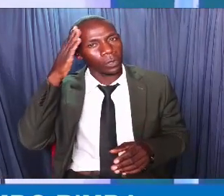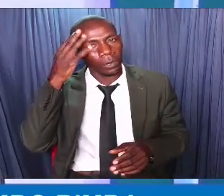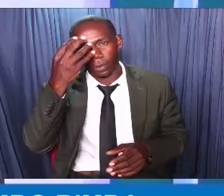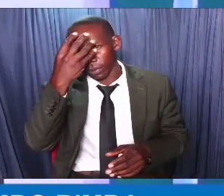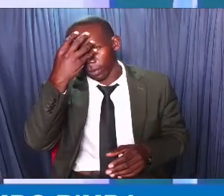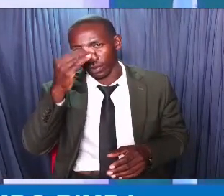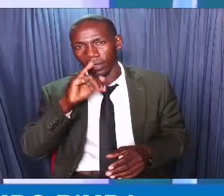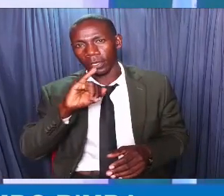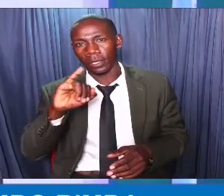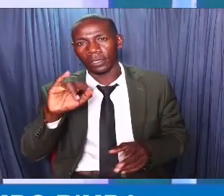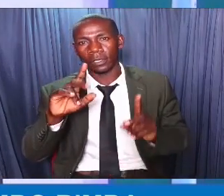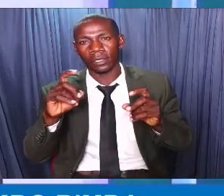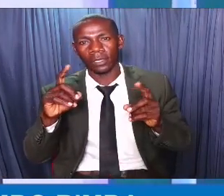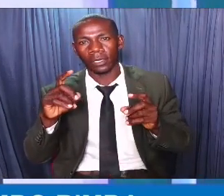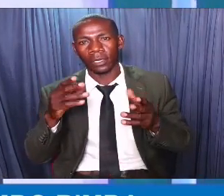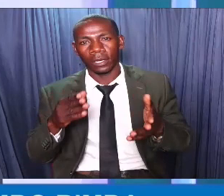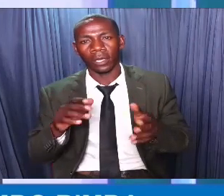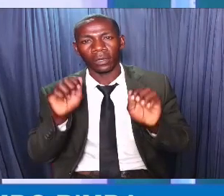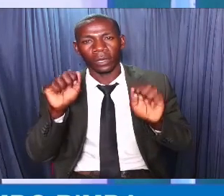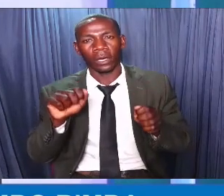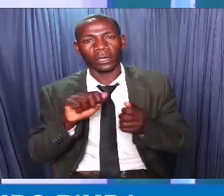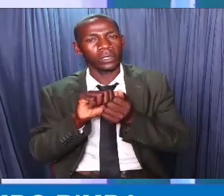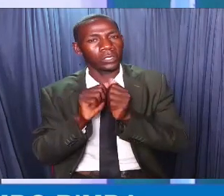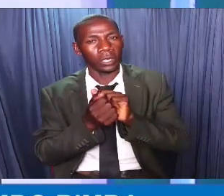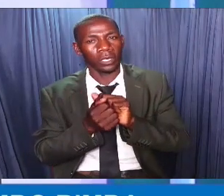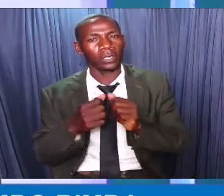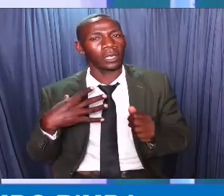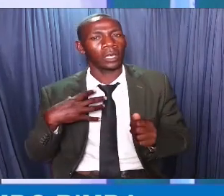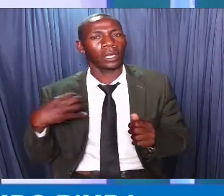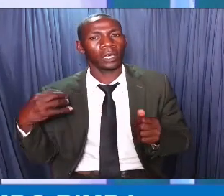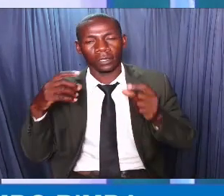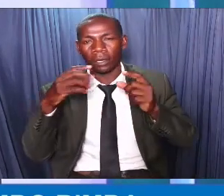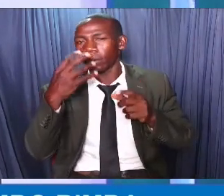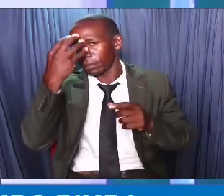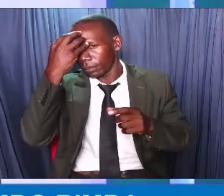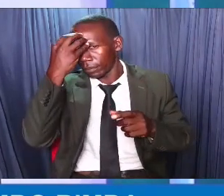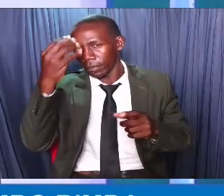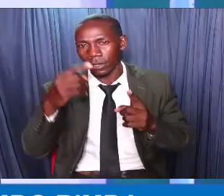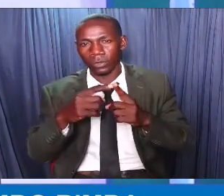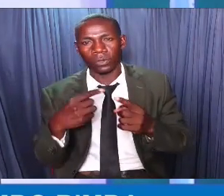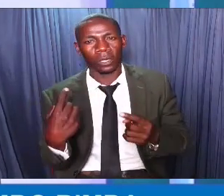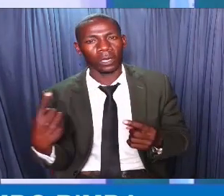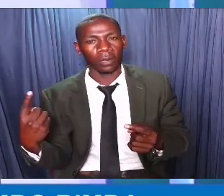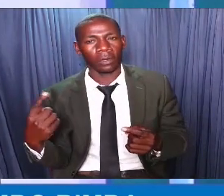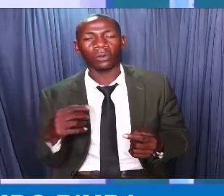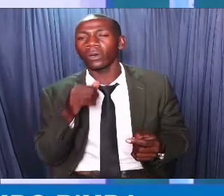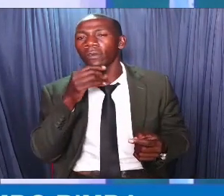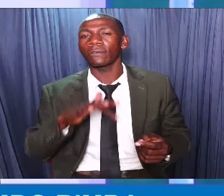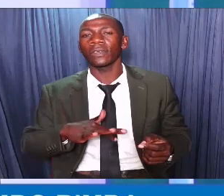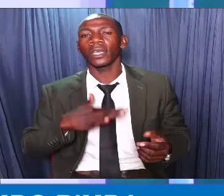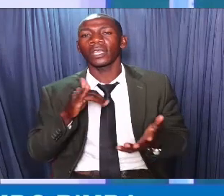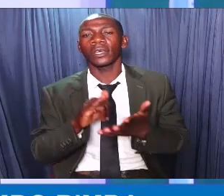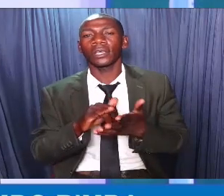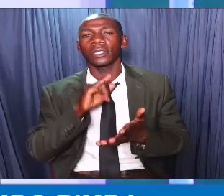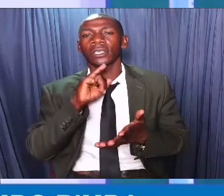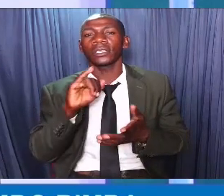dhambi. You know anger is sin. Leo utaona waweza kukasirikia ndugu hata kumsalimia. You can be angry to anyone. Usikie hukumu kwamba ni dhambi. And you don't feel the condemnation